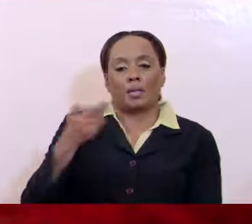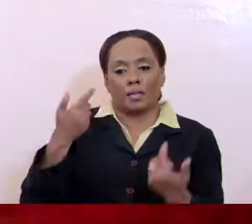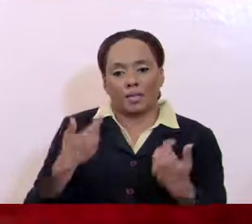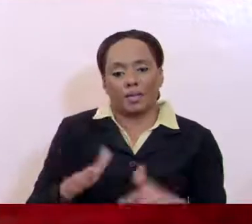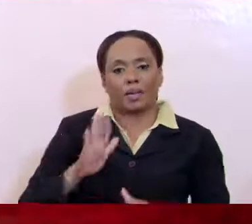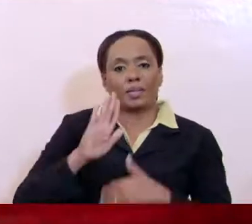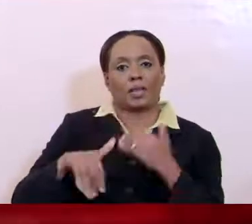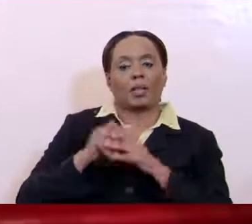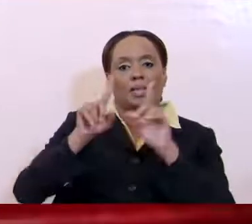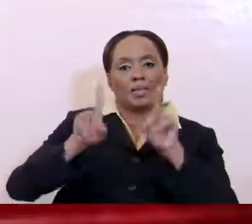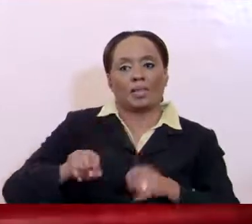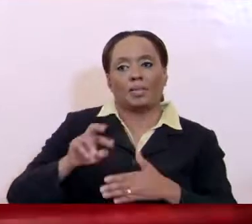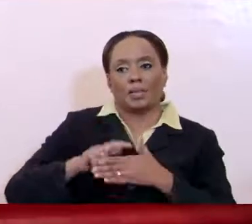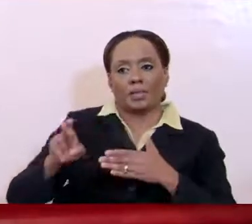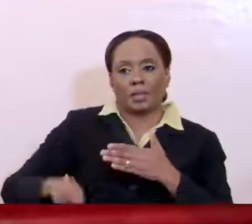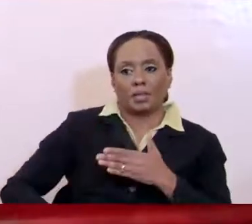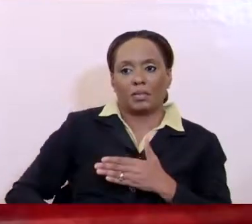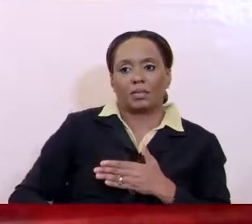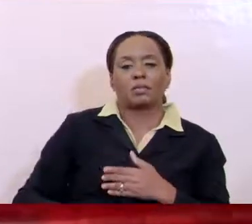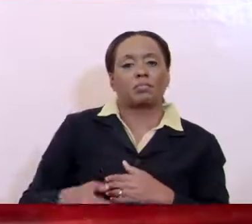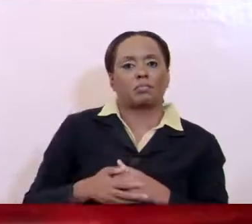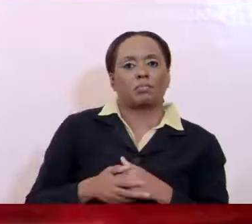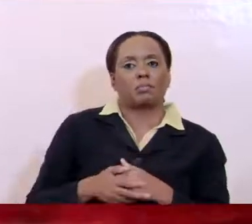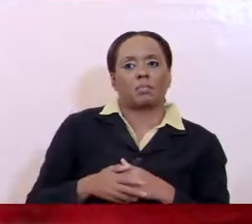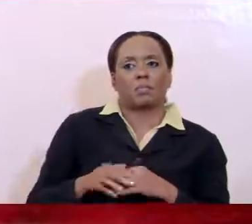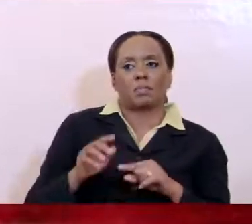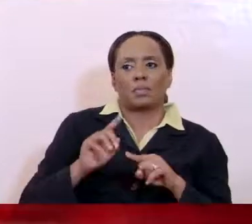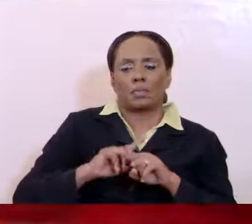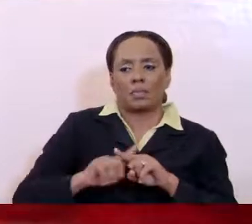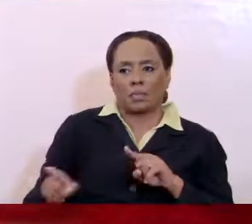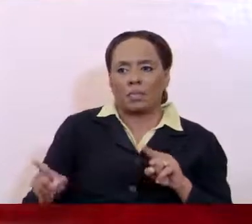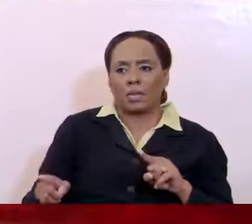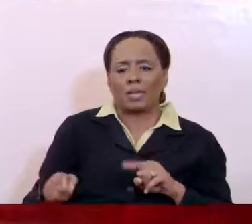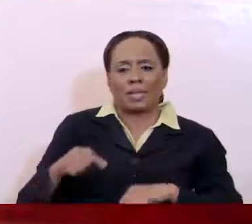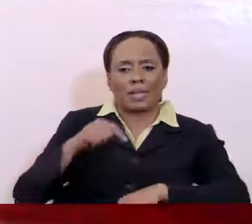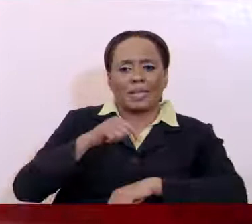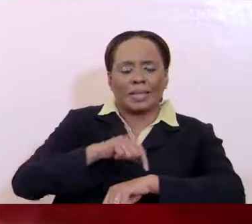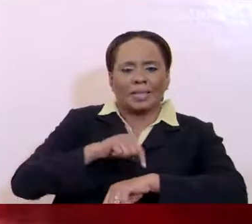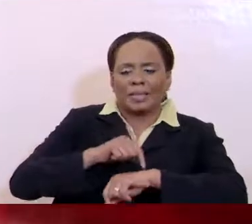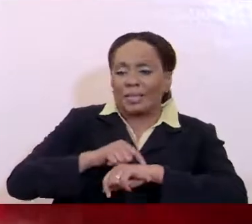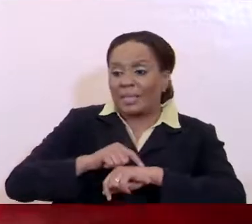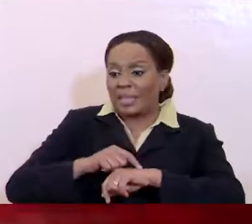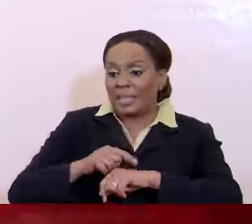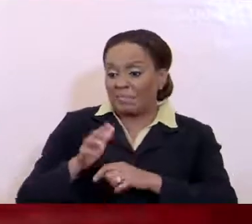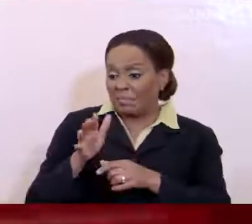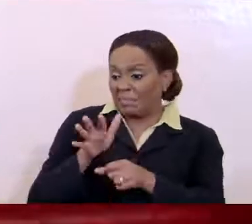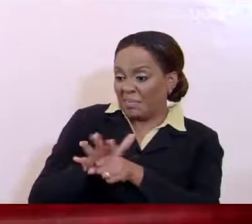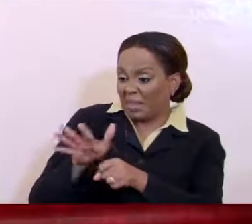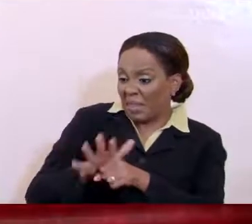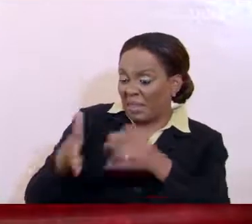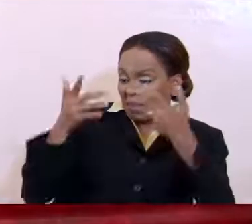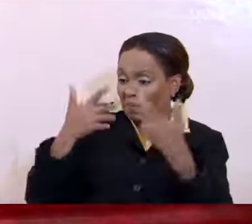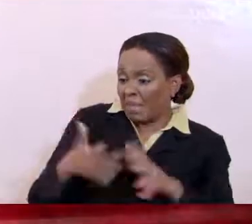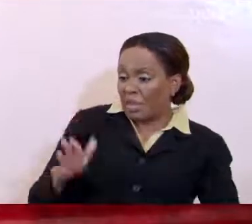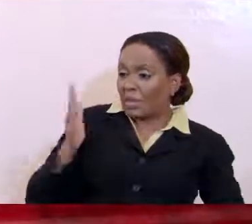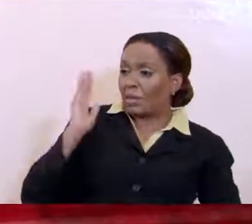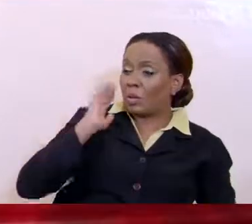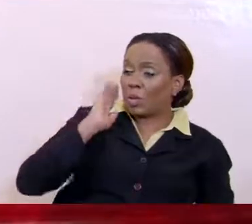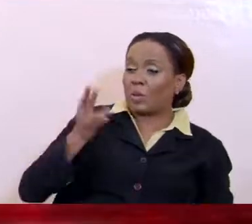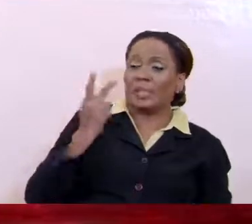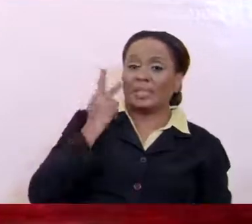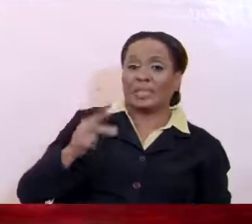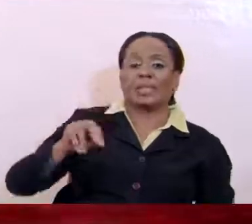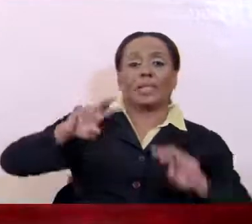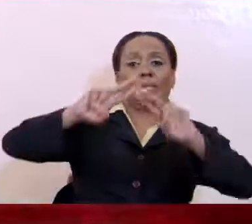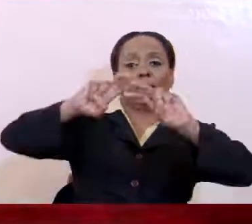correction. Had enough time passed for an accurate assessment of the trends with those current